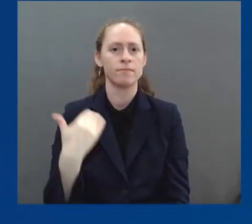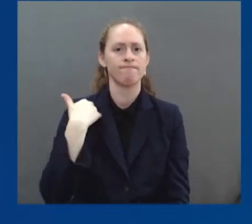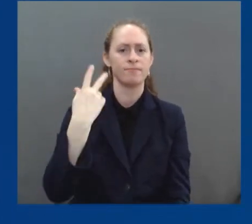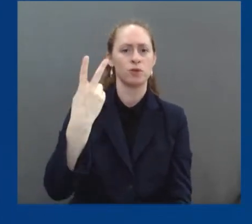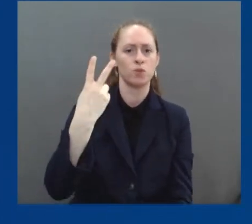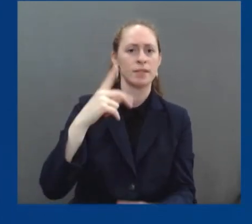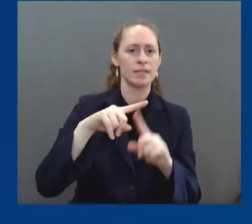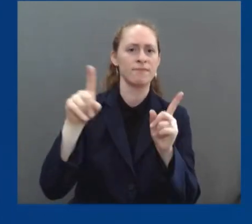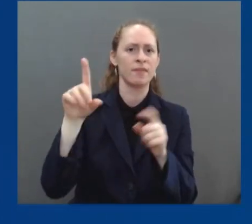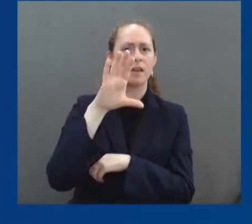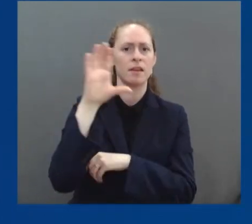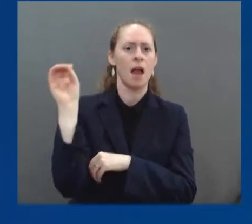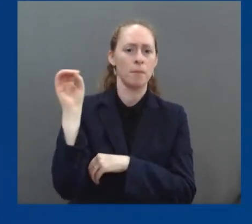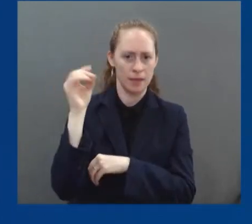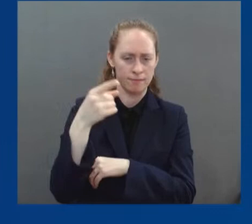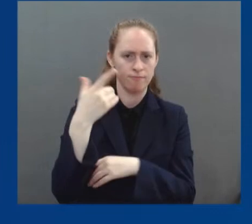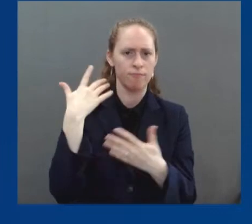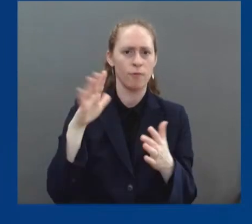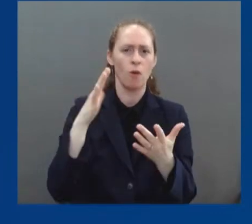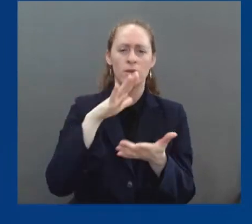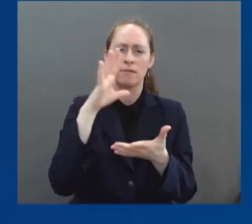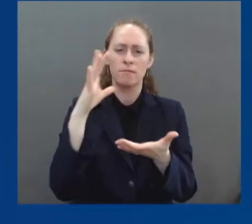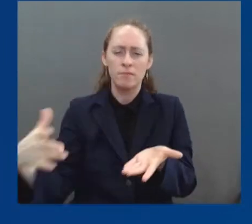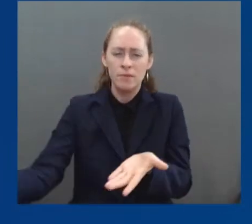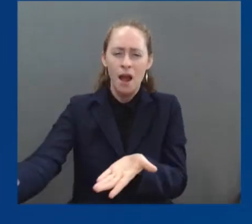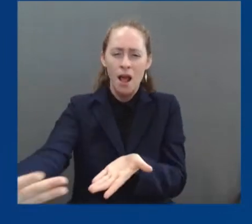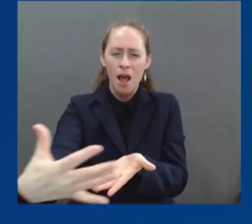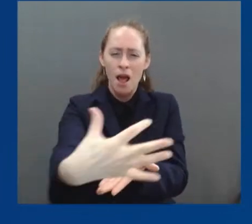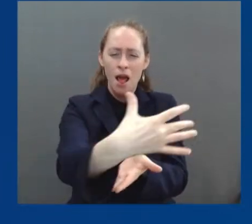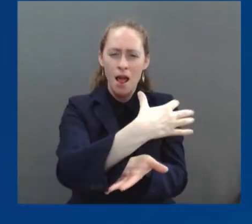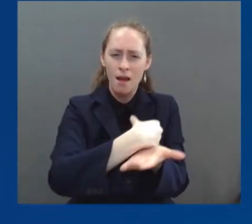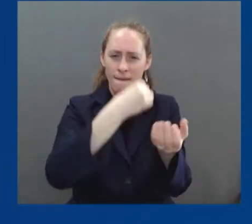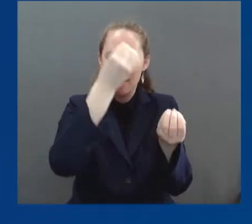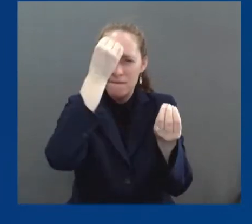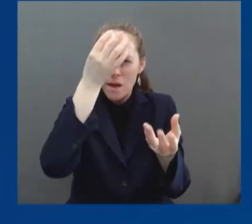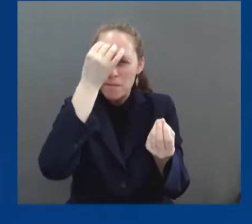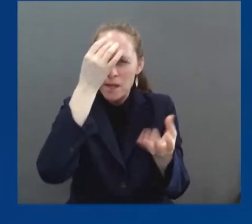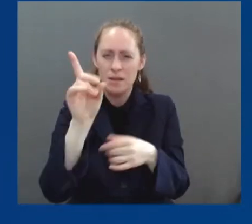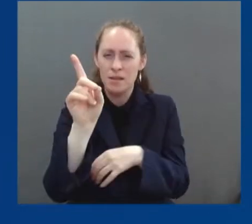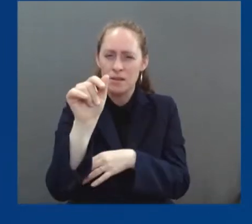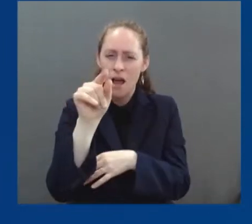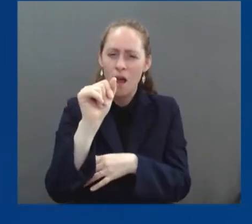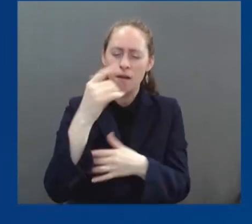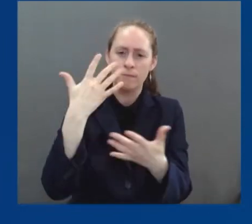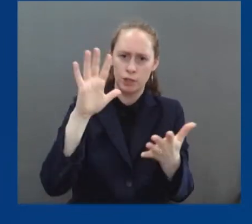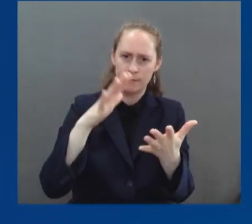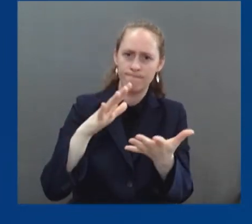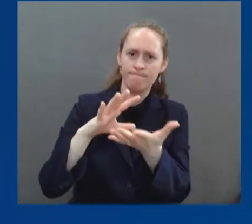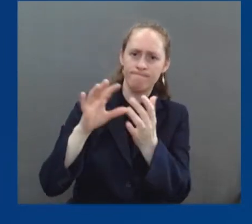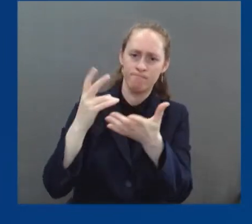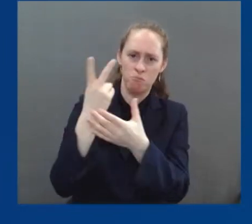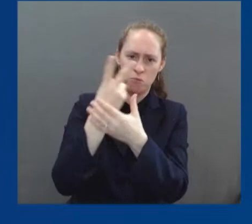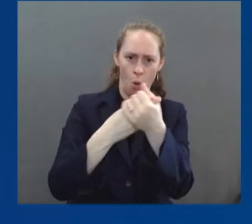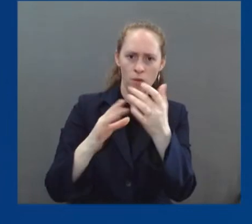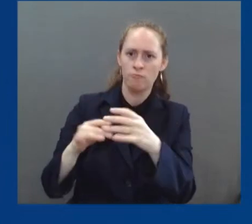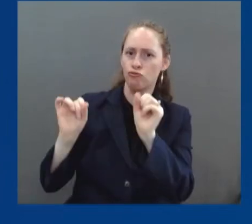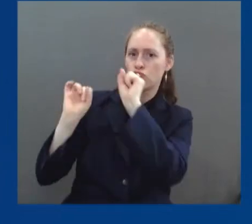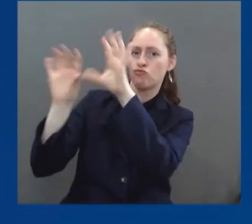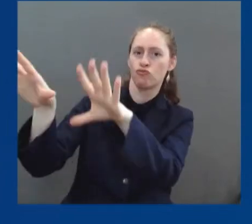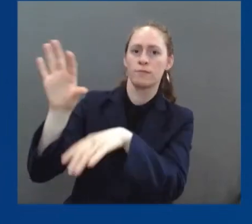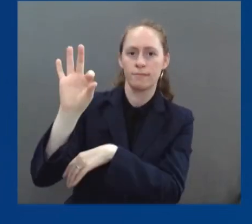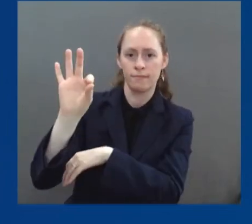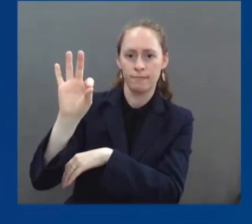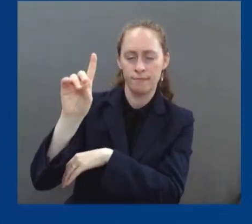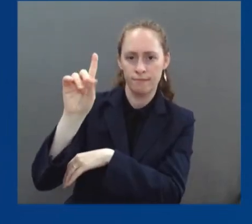FDA regarding children of various ages, including within that cohort of 6 months up to 5 years.